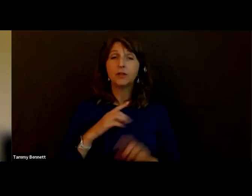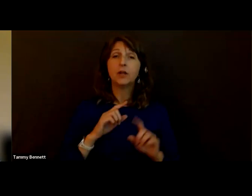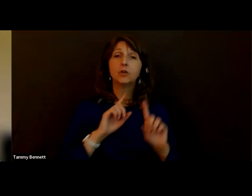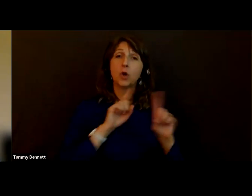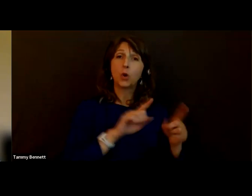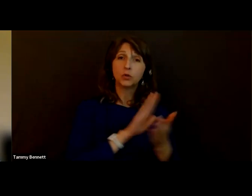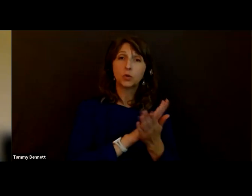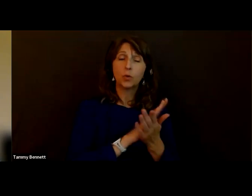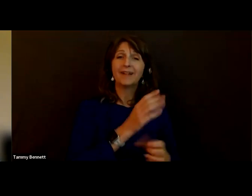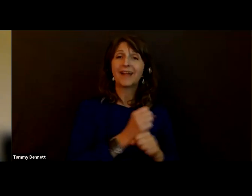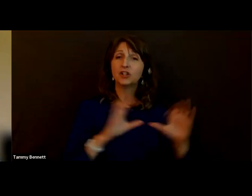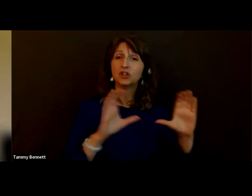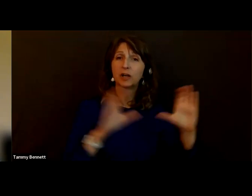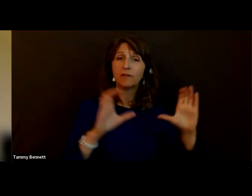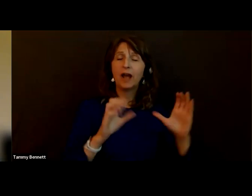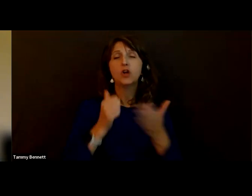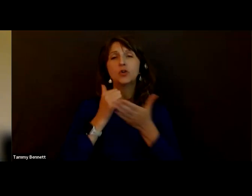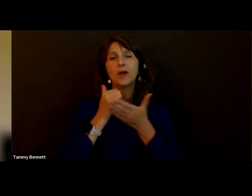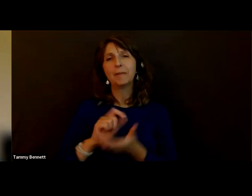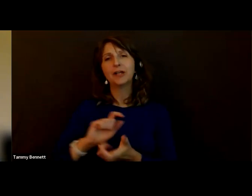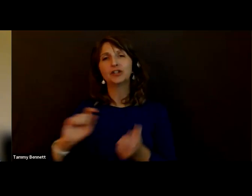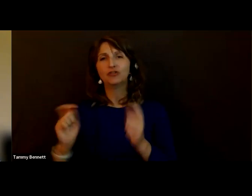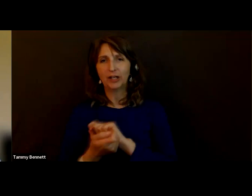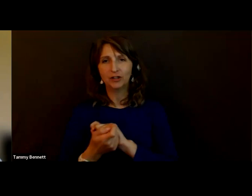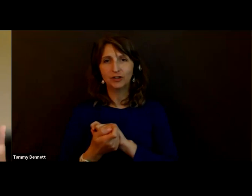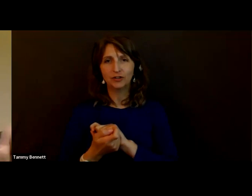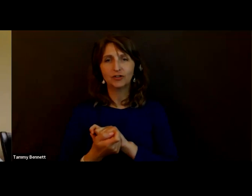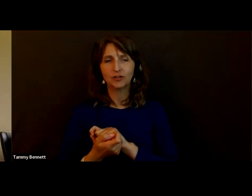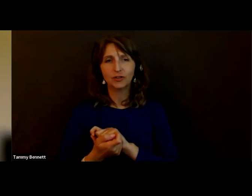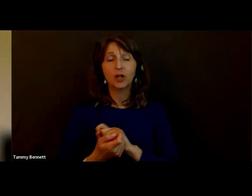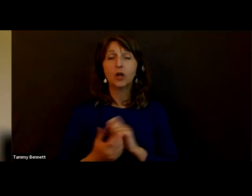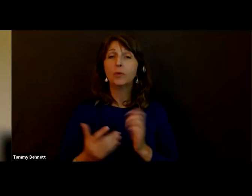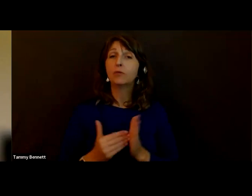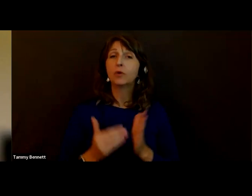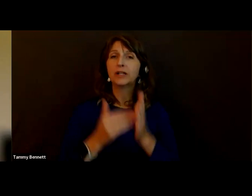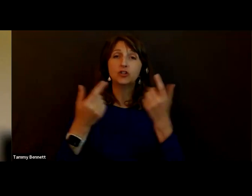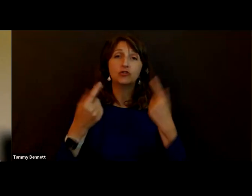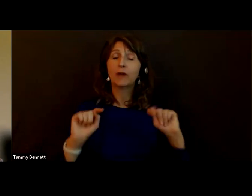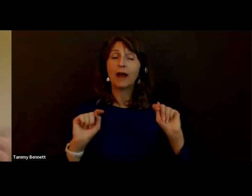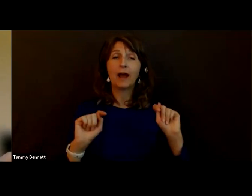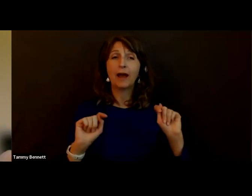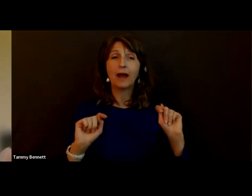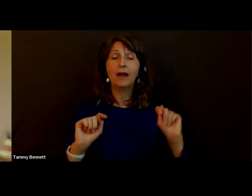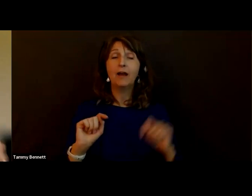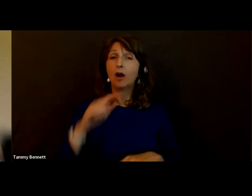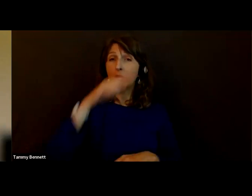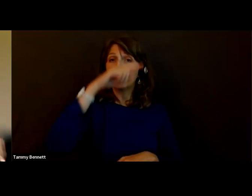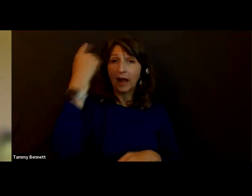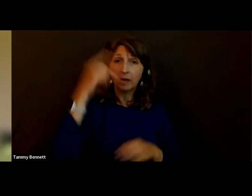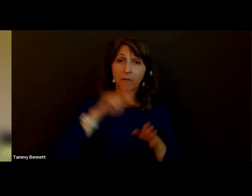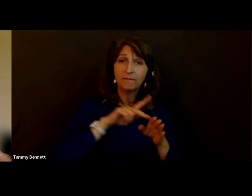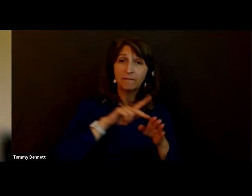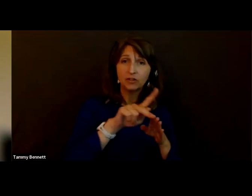are able to exact change at the level in which it's needed. We frequently try to pigeonhole our Black professionals into